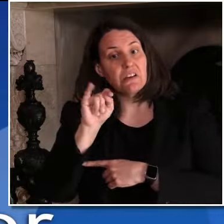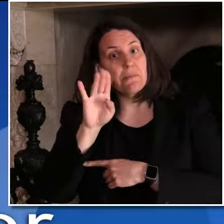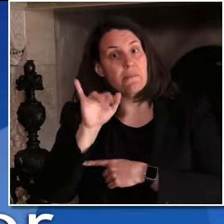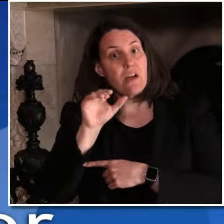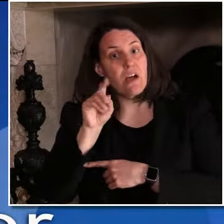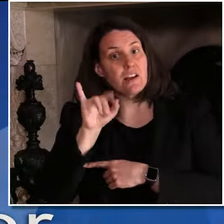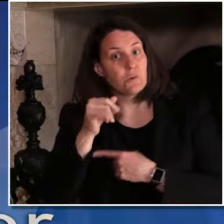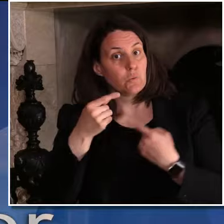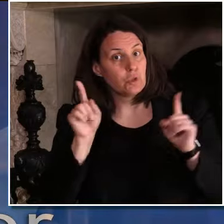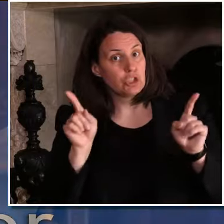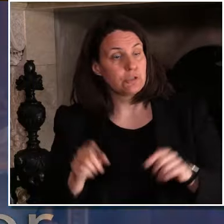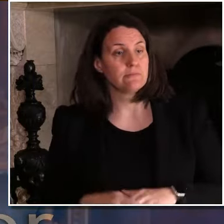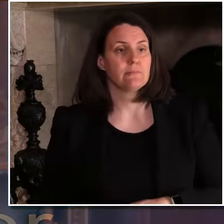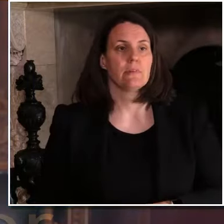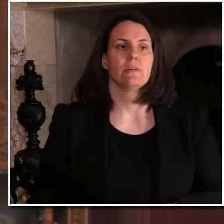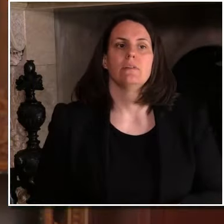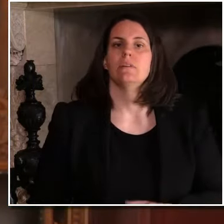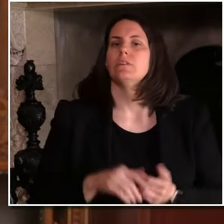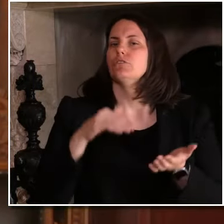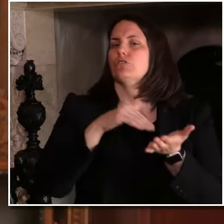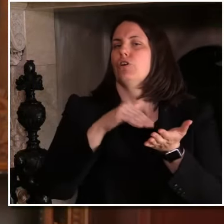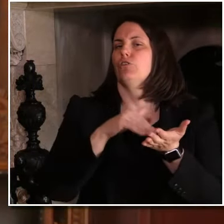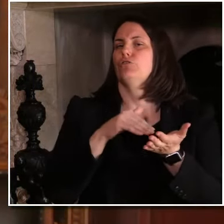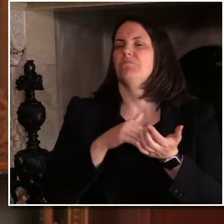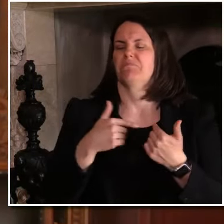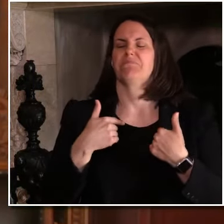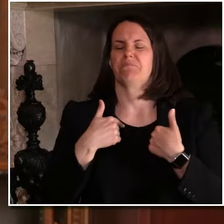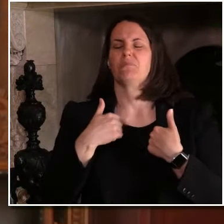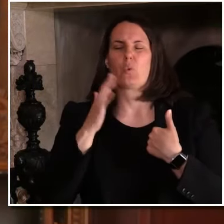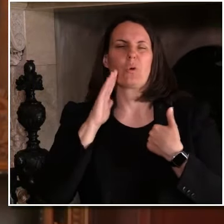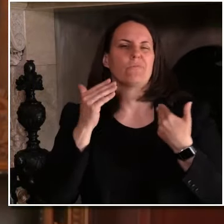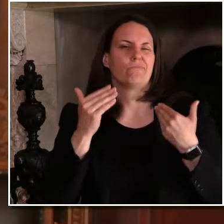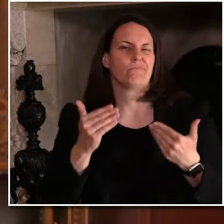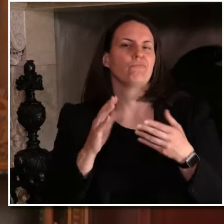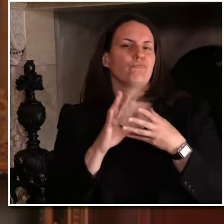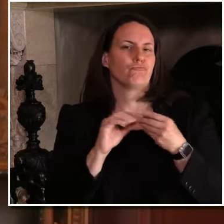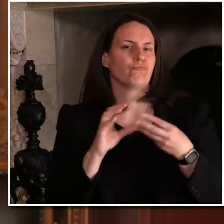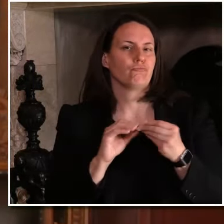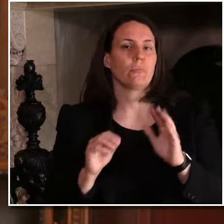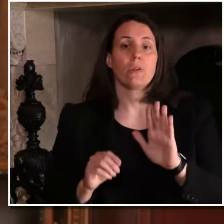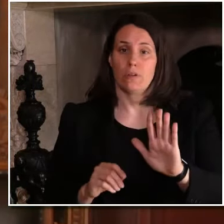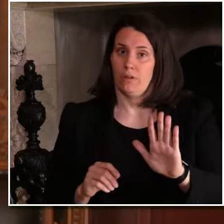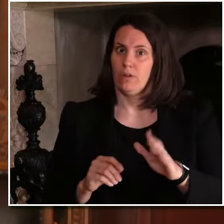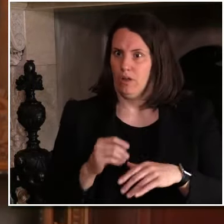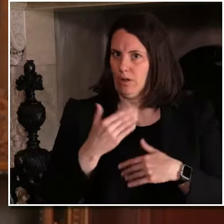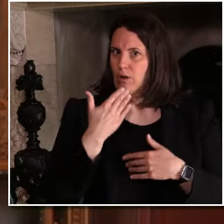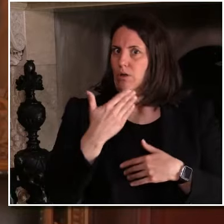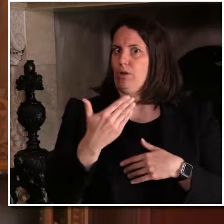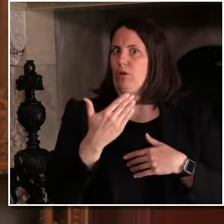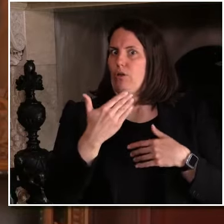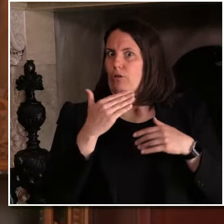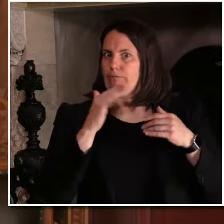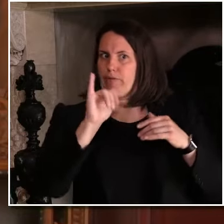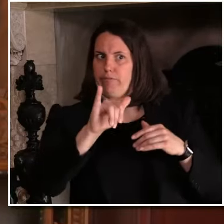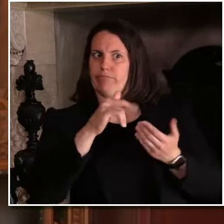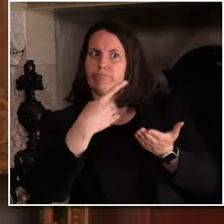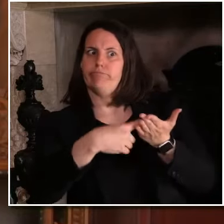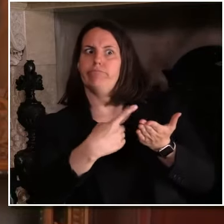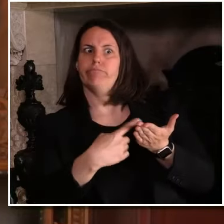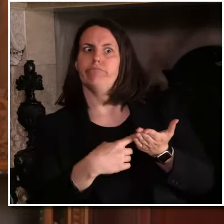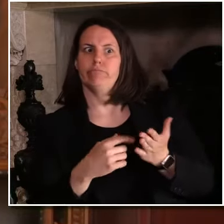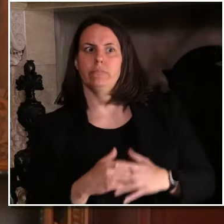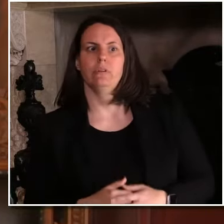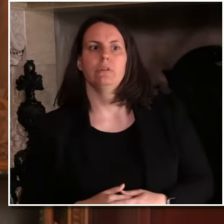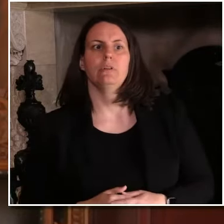can take that. It's an important topic, and there's a lot of interest in the idea that we can understand who's